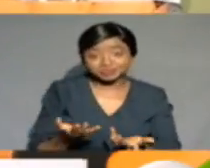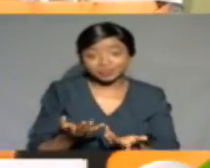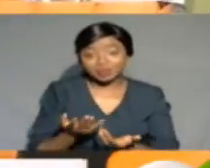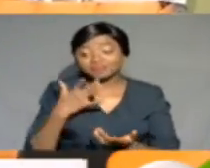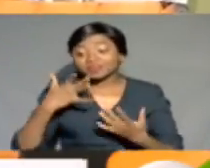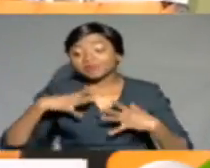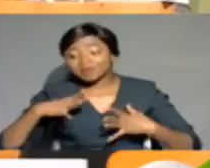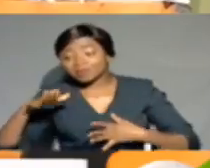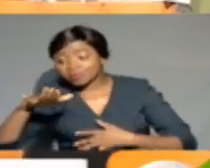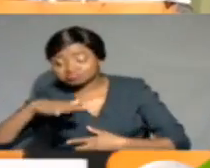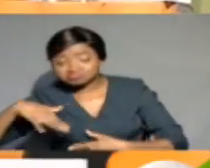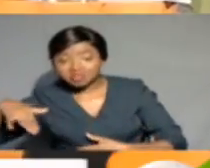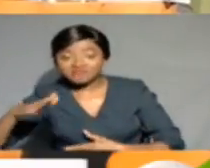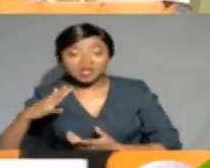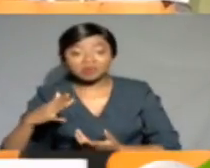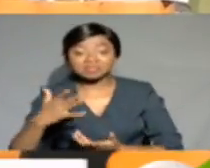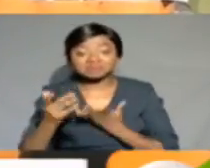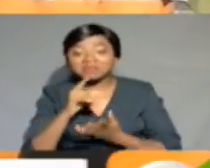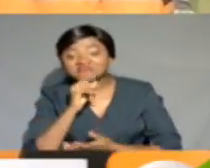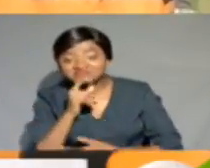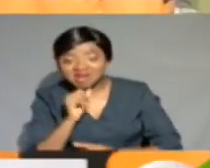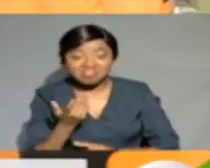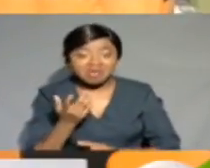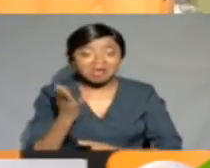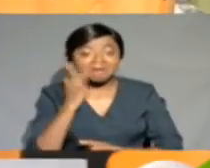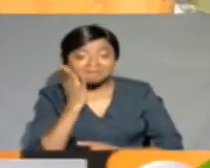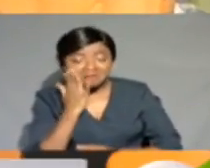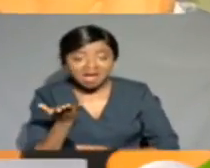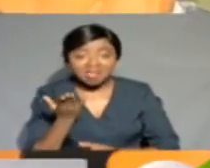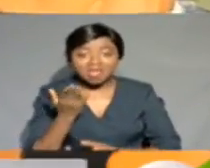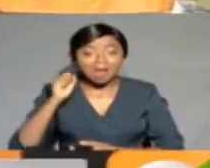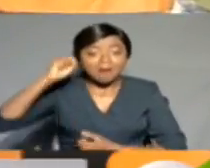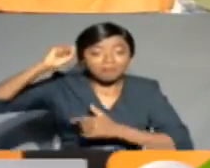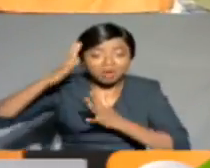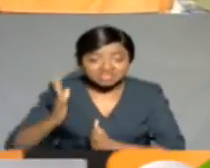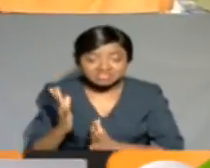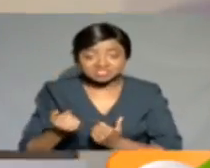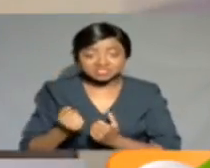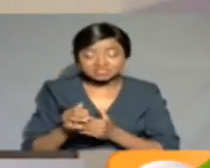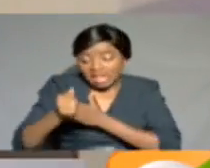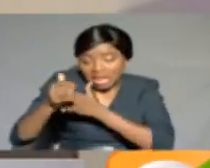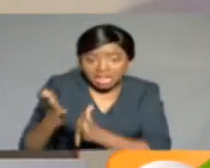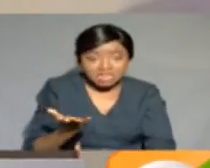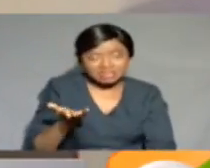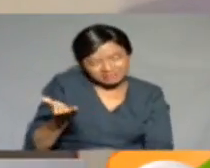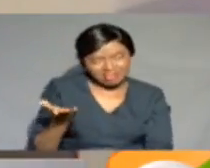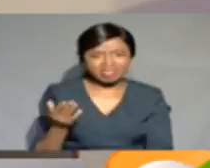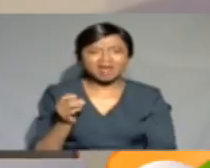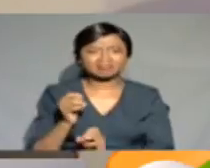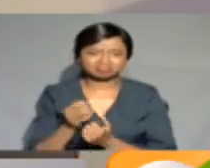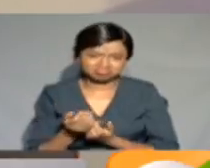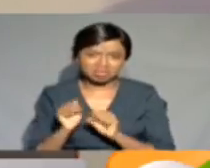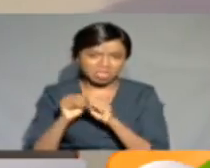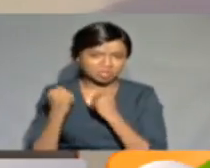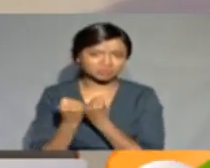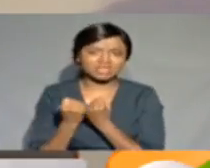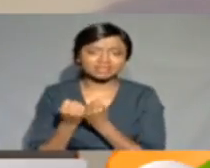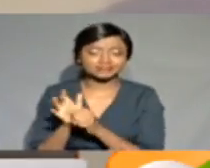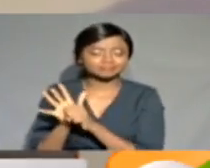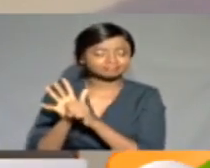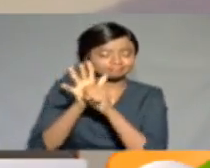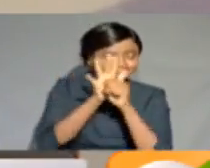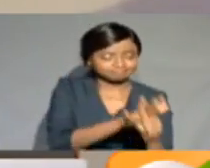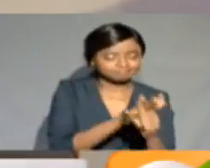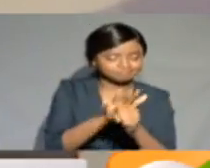our environment. Sometimes they may be parents, they may be politicians, they may be leaders in their own respect. And therefore,